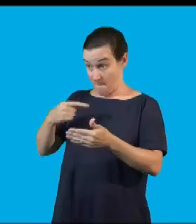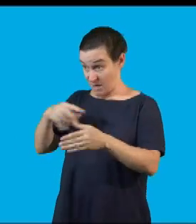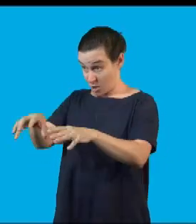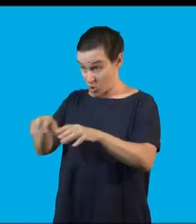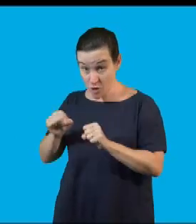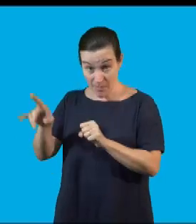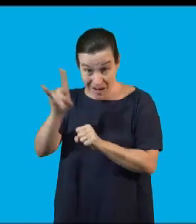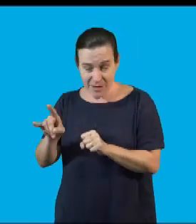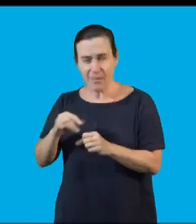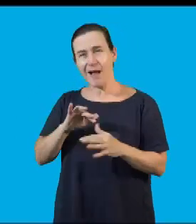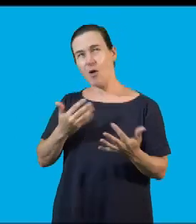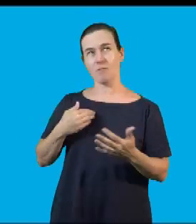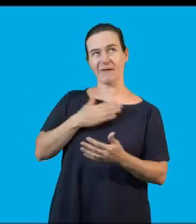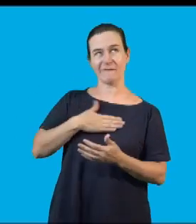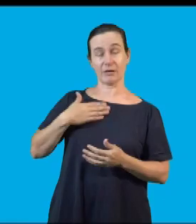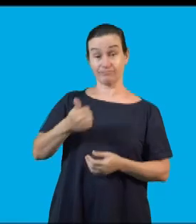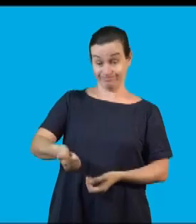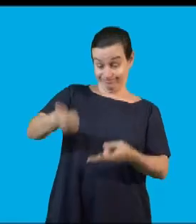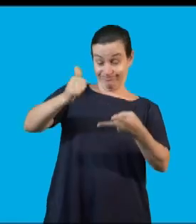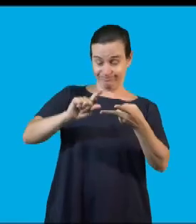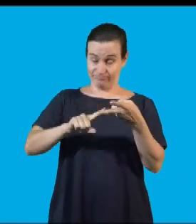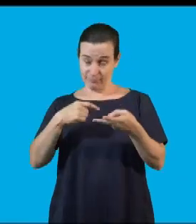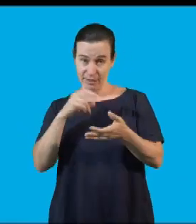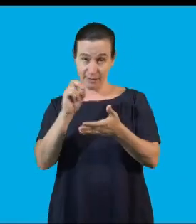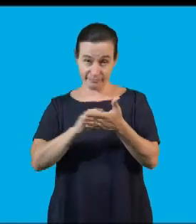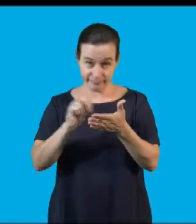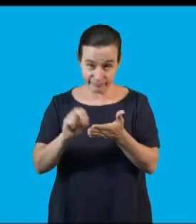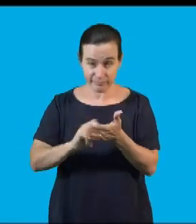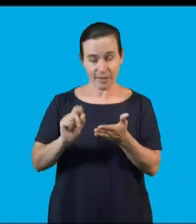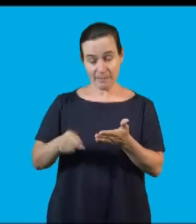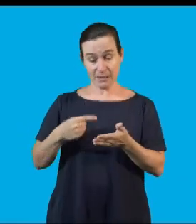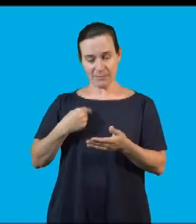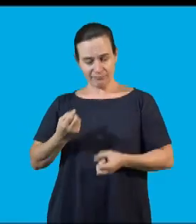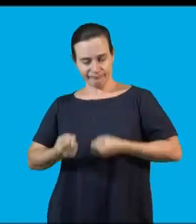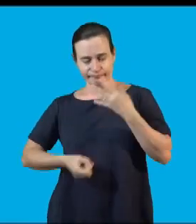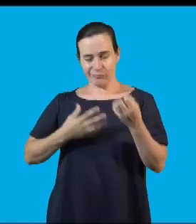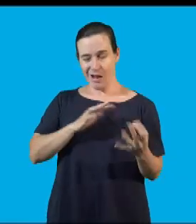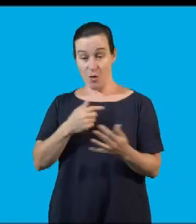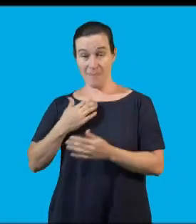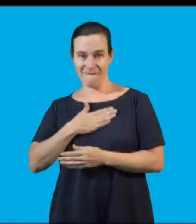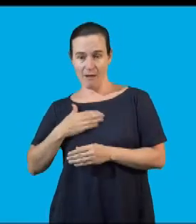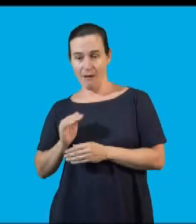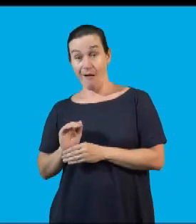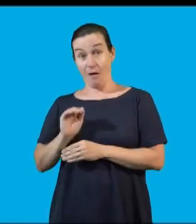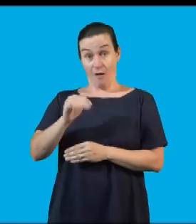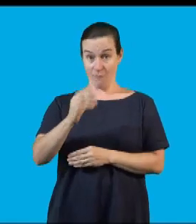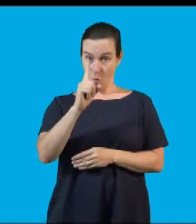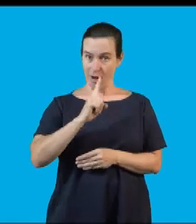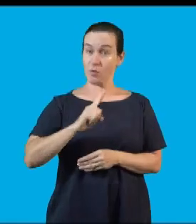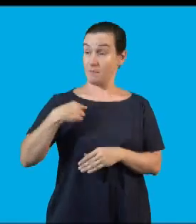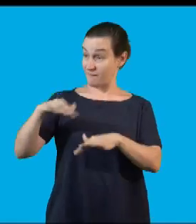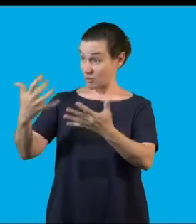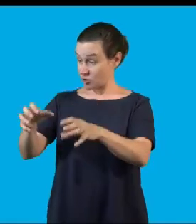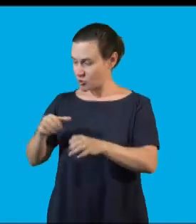home. The second entry must express how you felt after the pet's first week